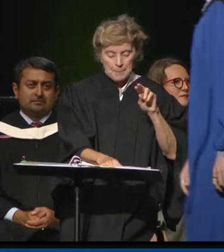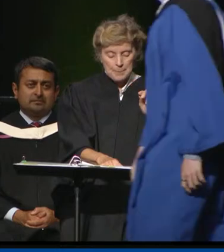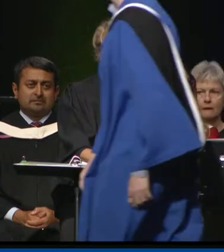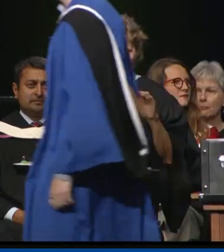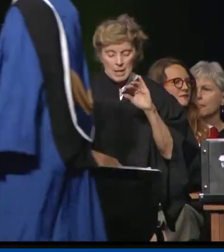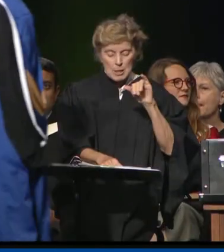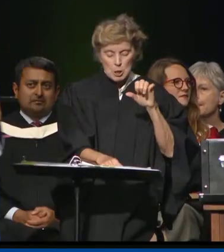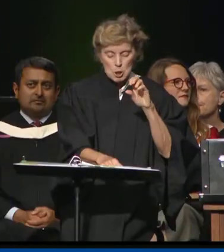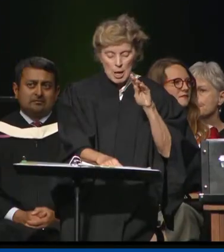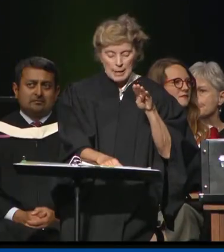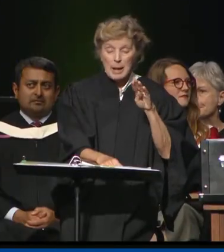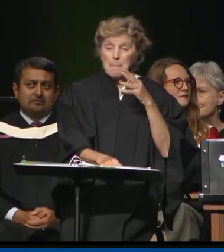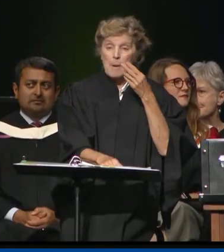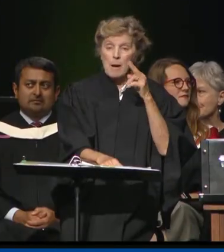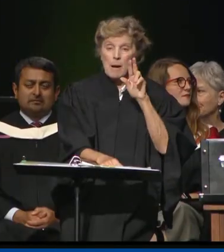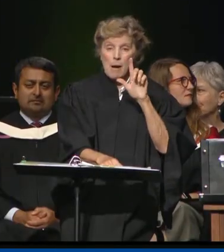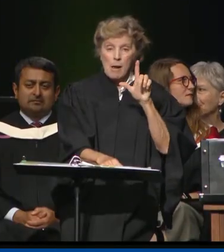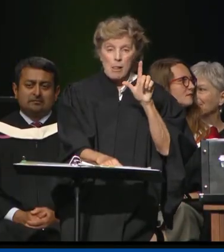Jacob Hull.